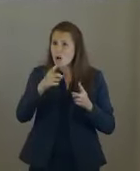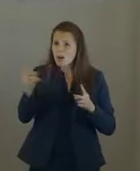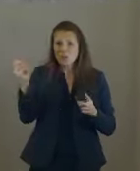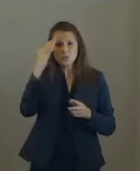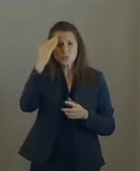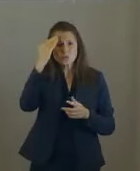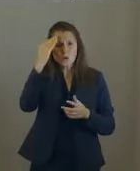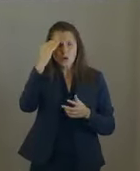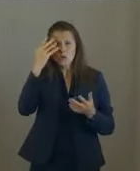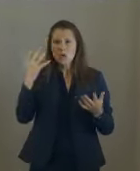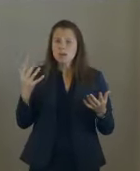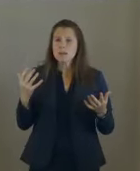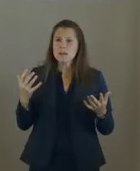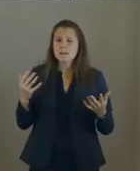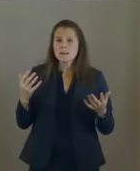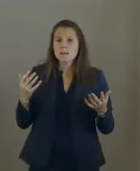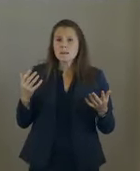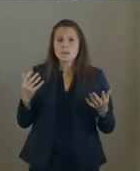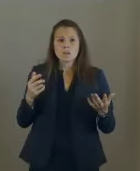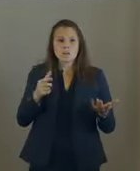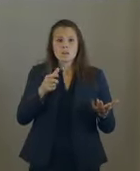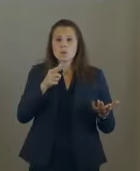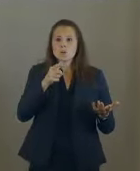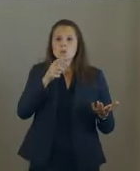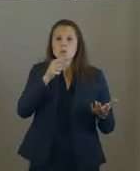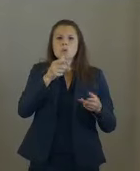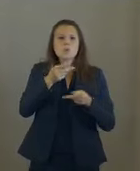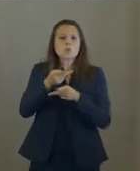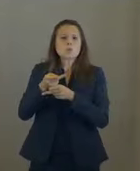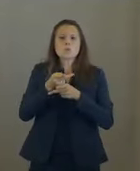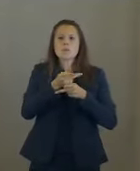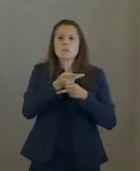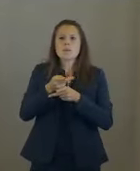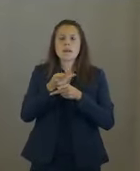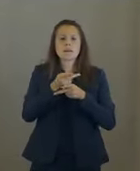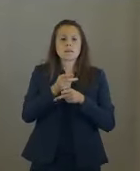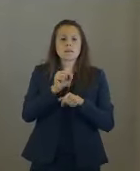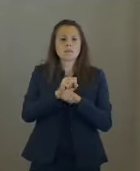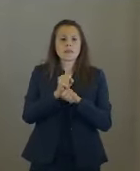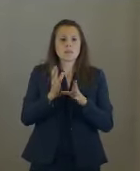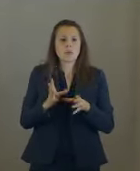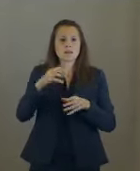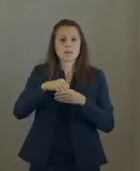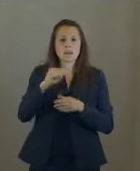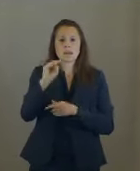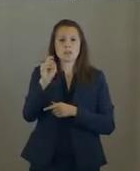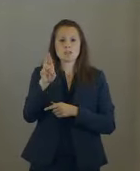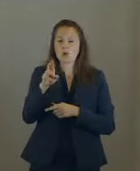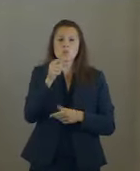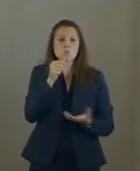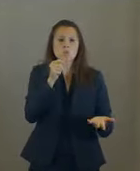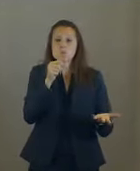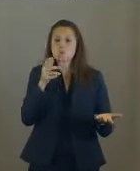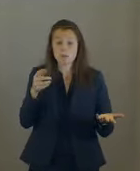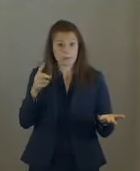radar. The idea is who supervises the performance of the employees of the department. And I